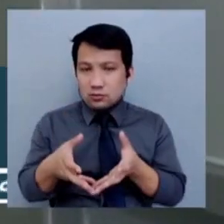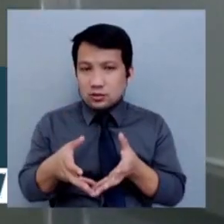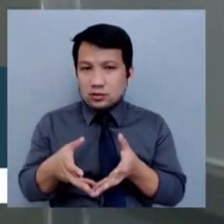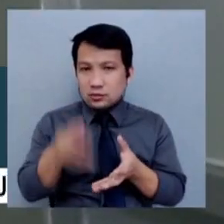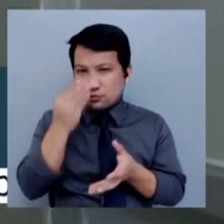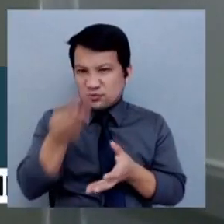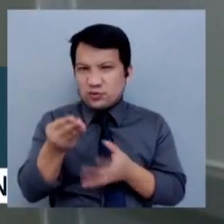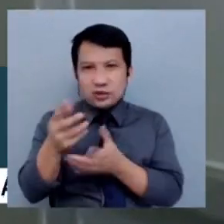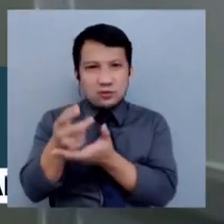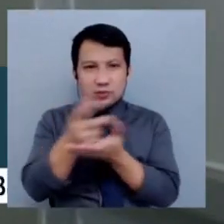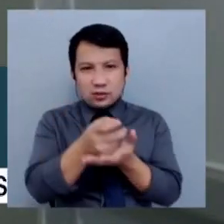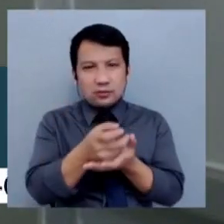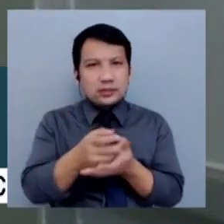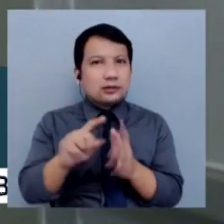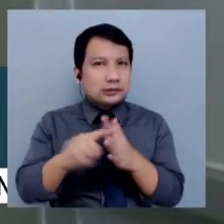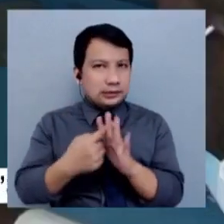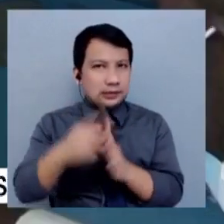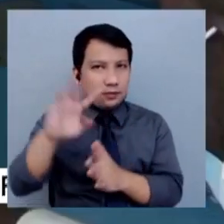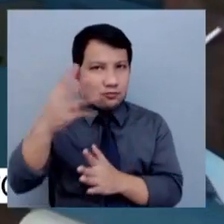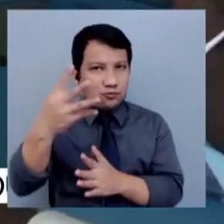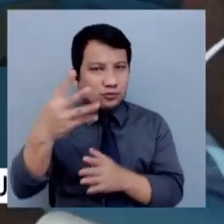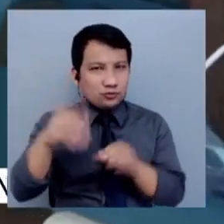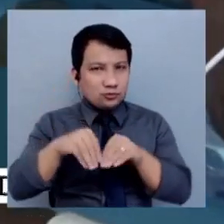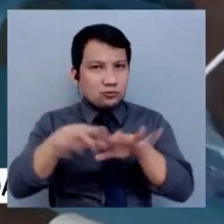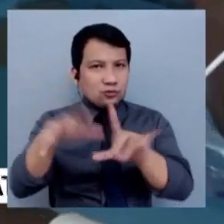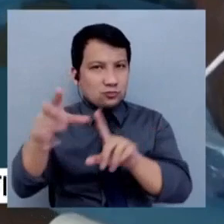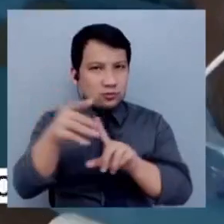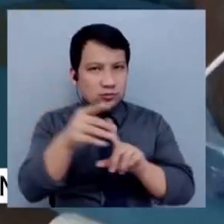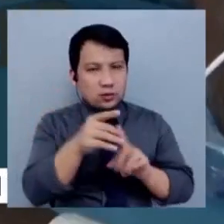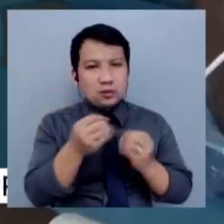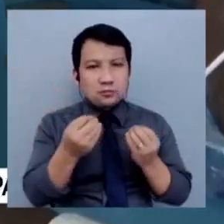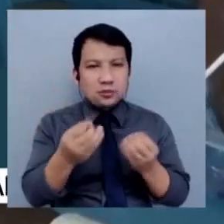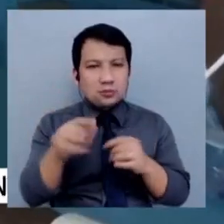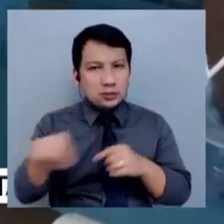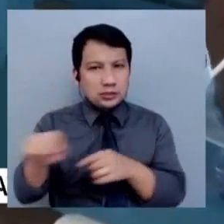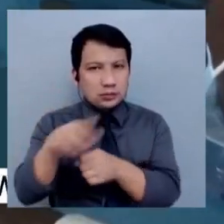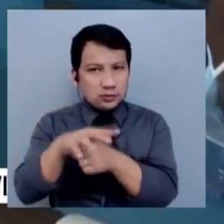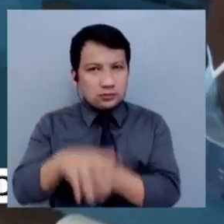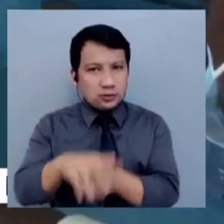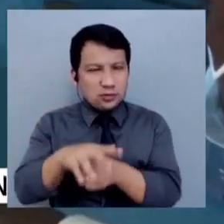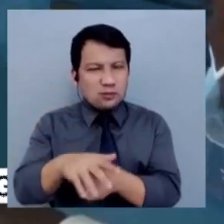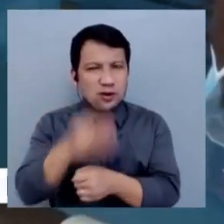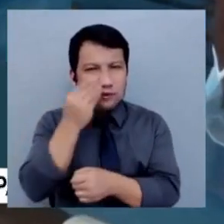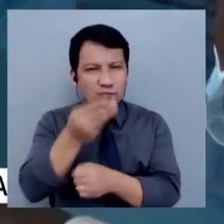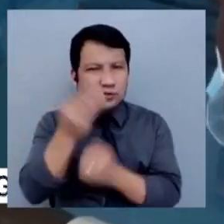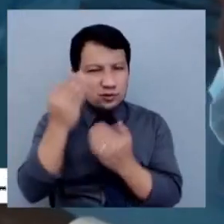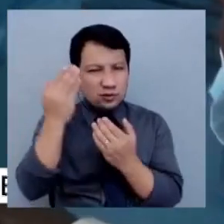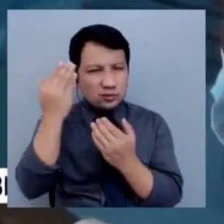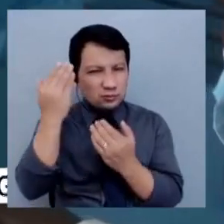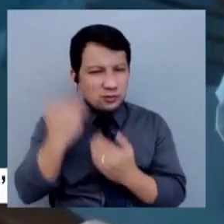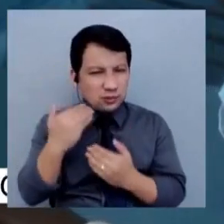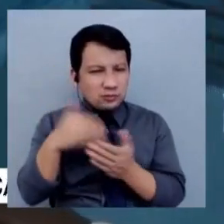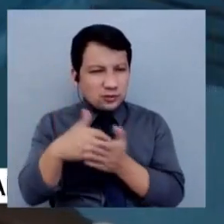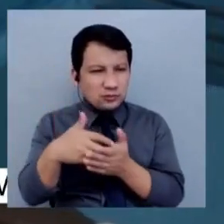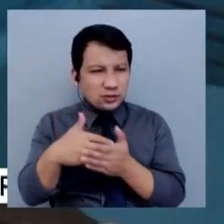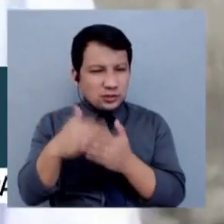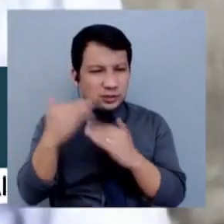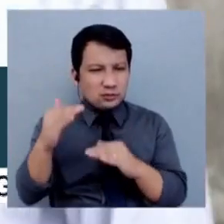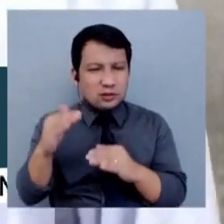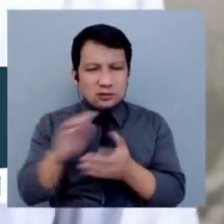a fourth wave of the coronavirus threatens to put greater pressure on its limited health system than at any time during the